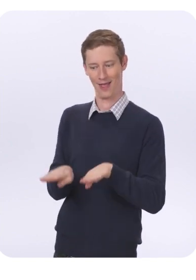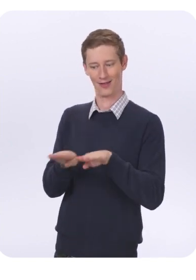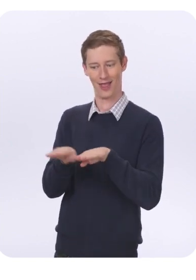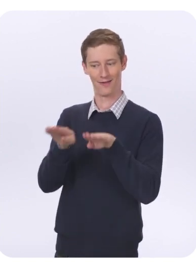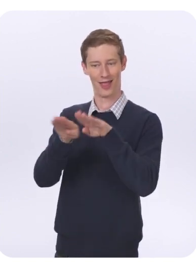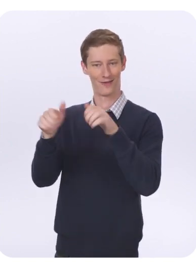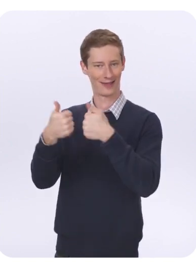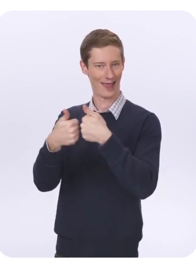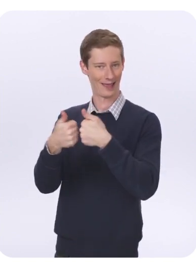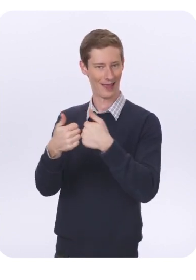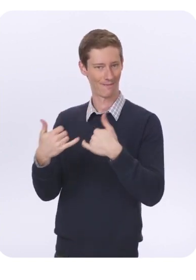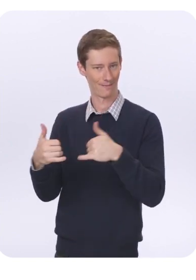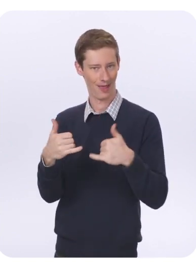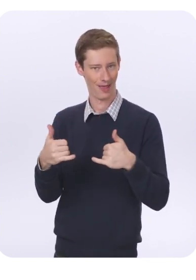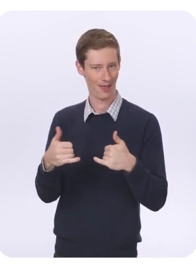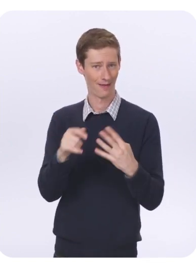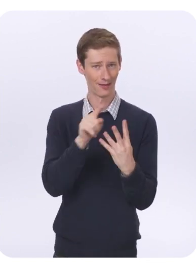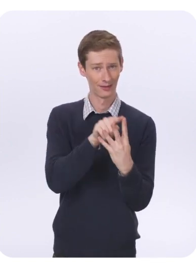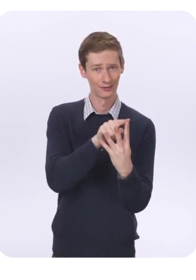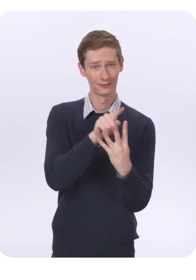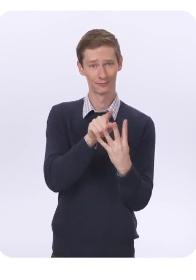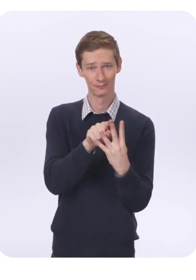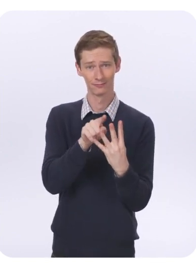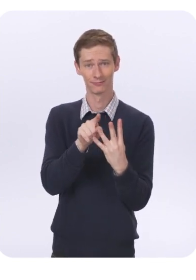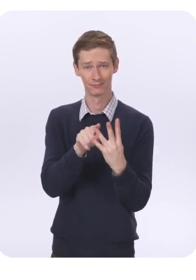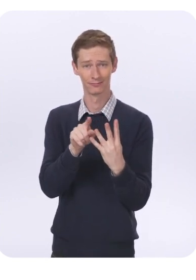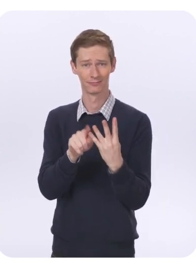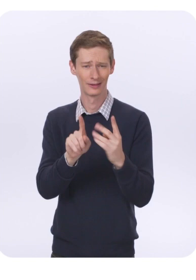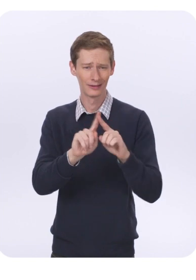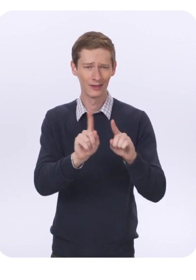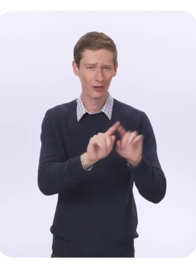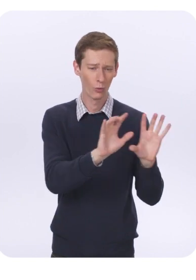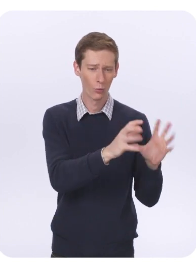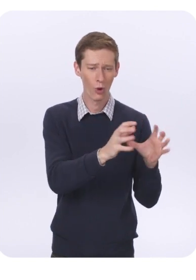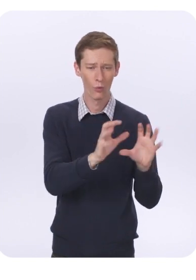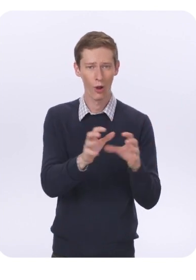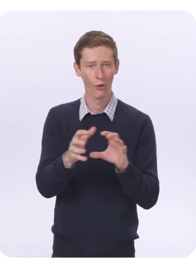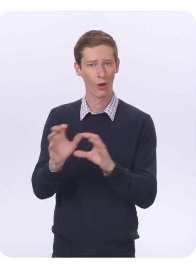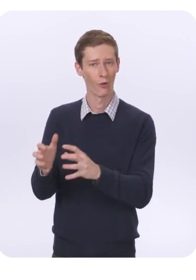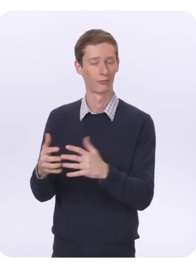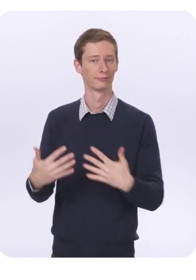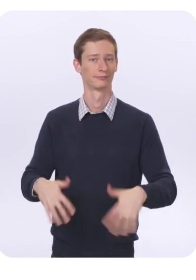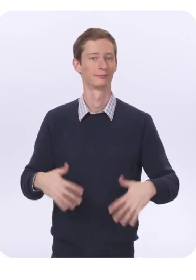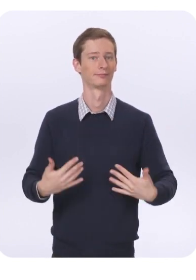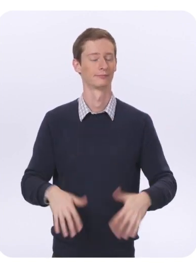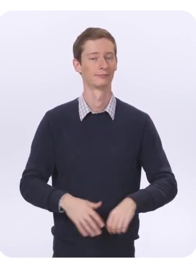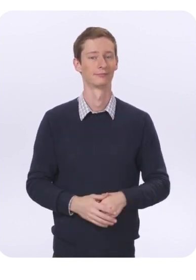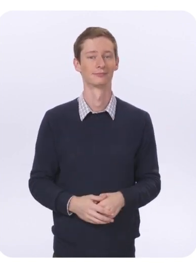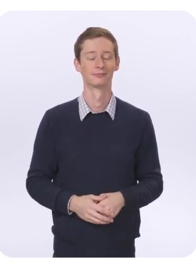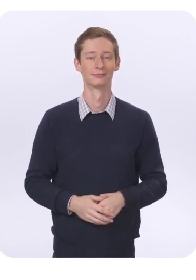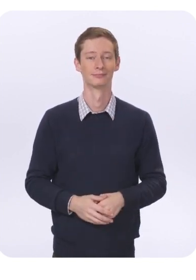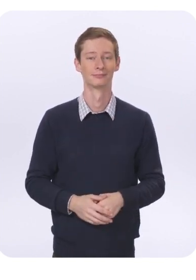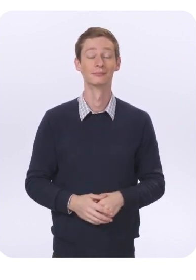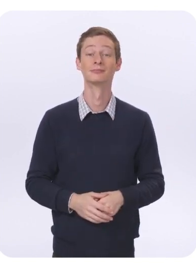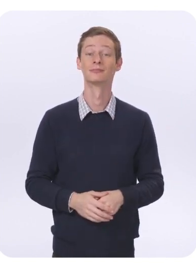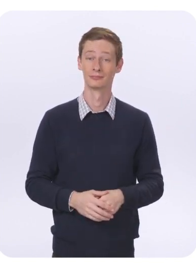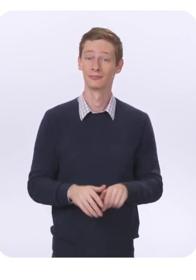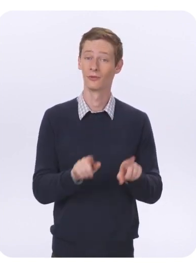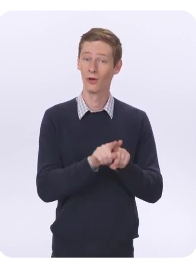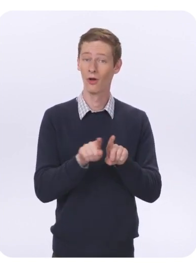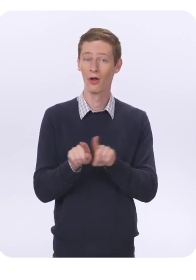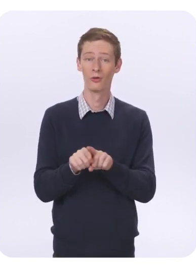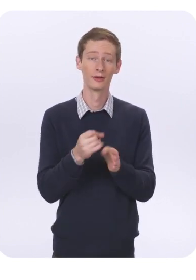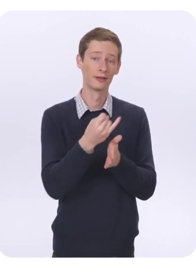miniature realm, the microscopic realm, the molecular realm, and the subatomic realm. Also, illustration